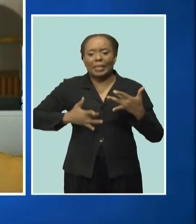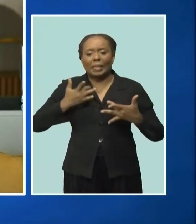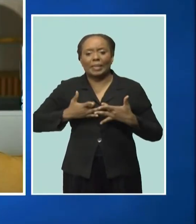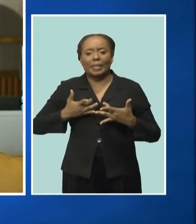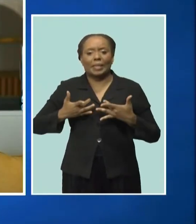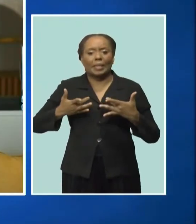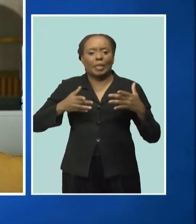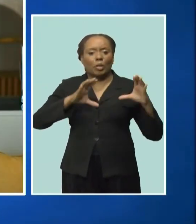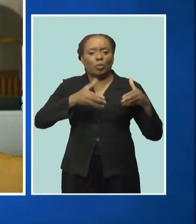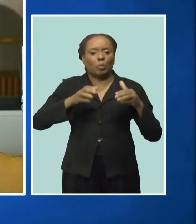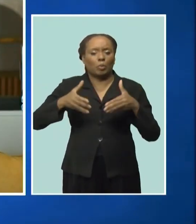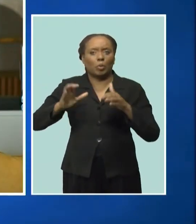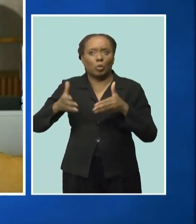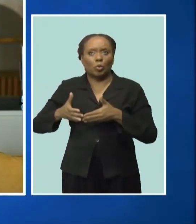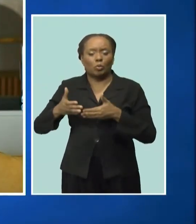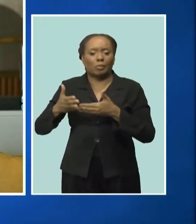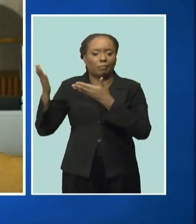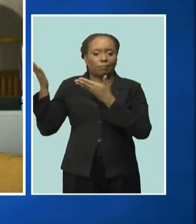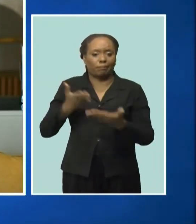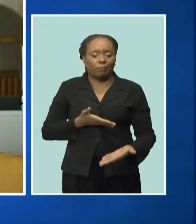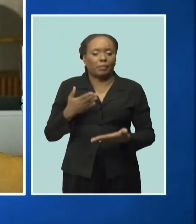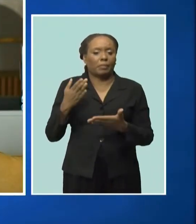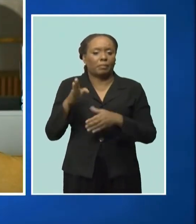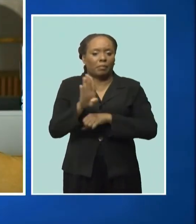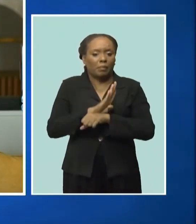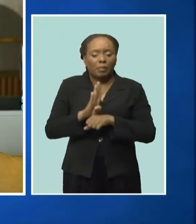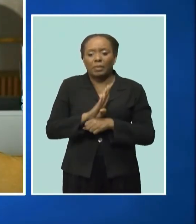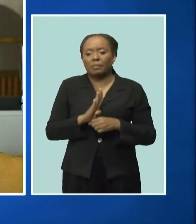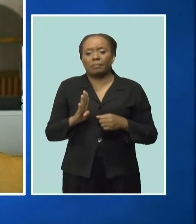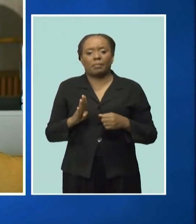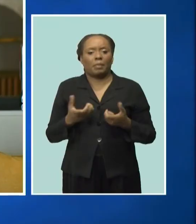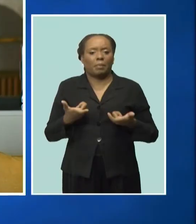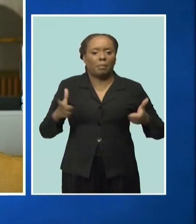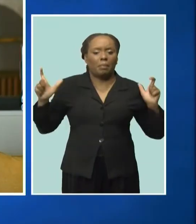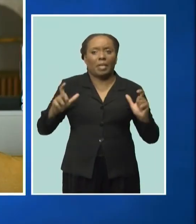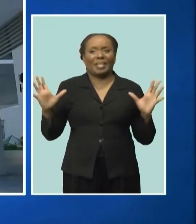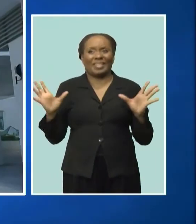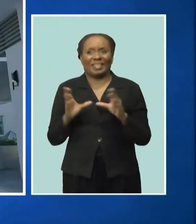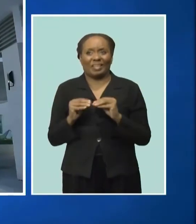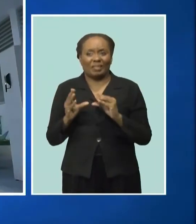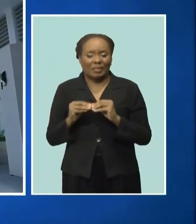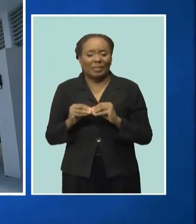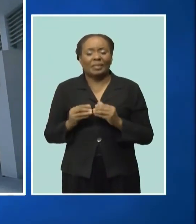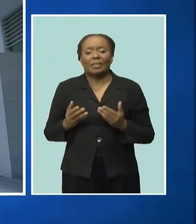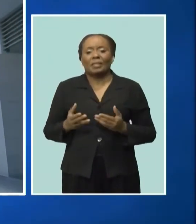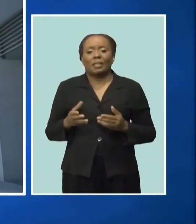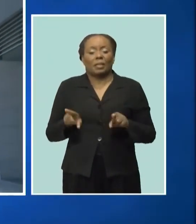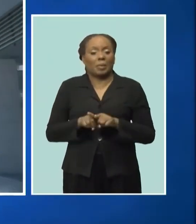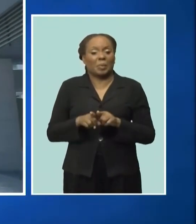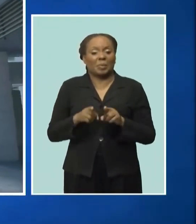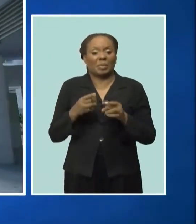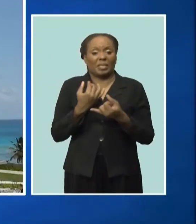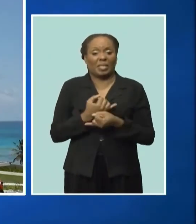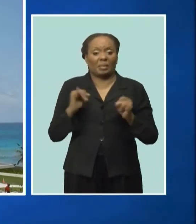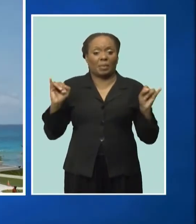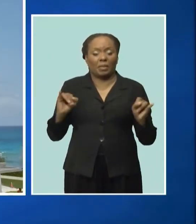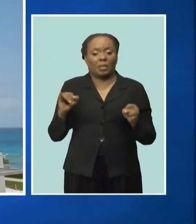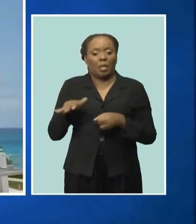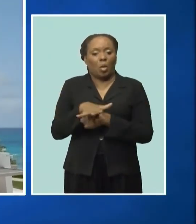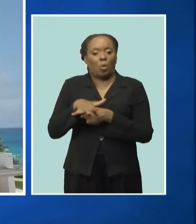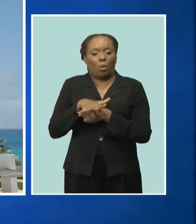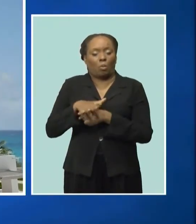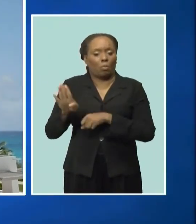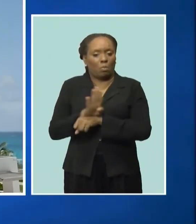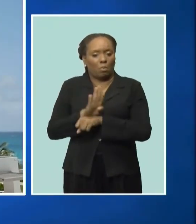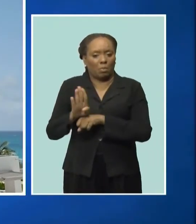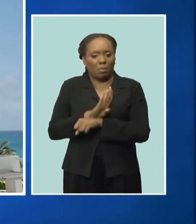in and had conferences, large conferences here, as well as independent local businesses that have